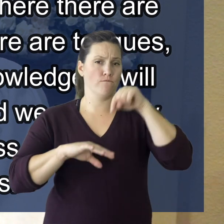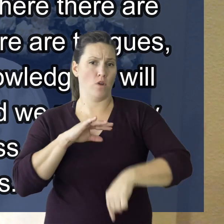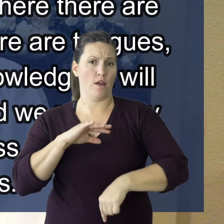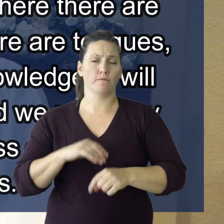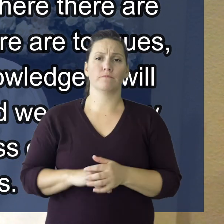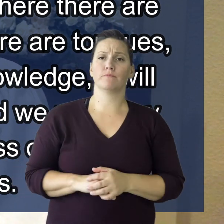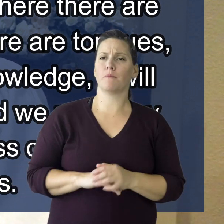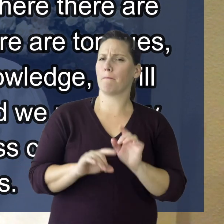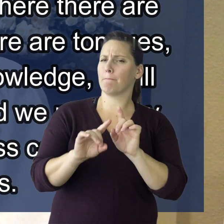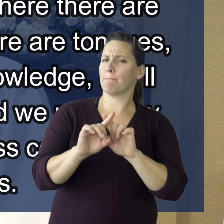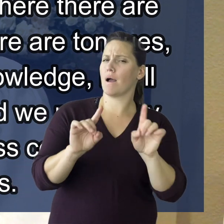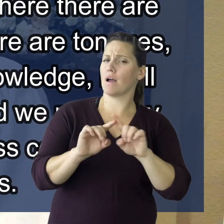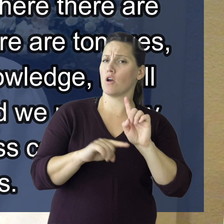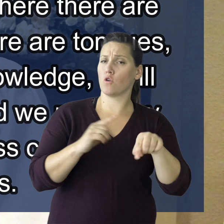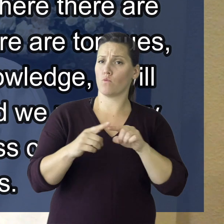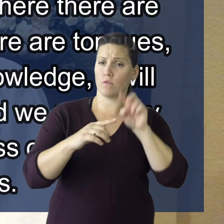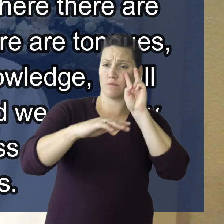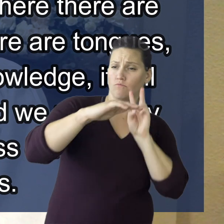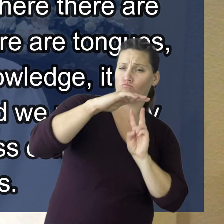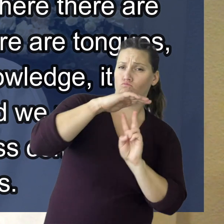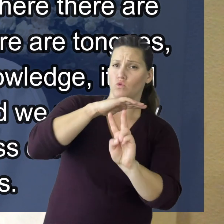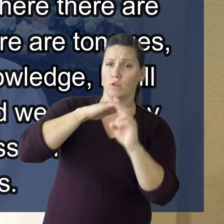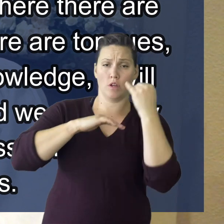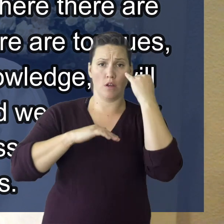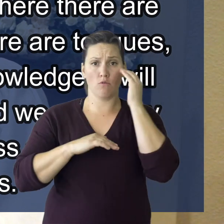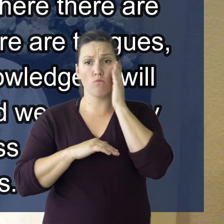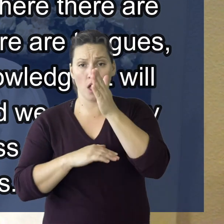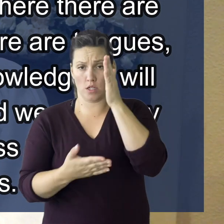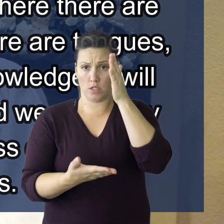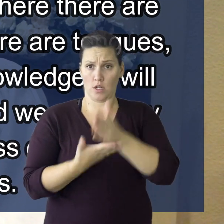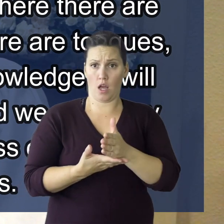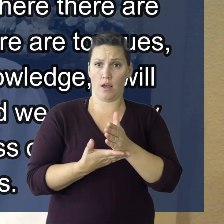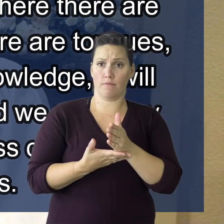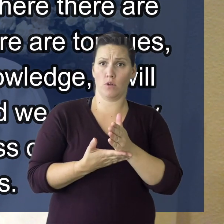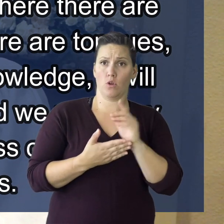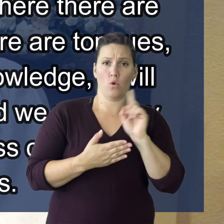never fails. But where there are prophecies, they will cease.